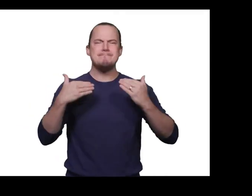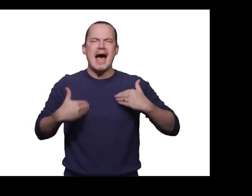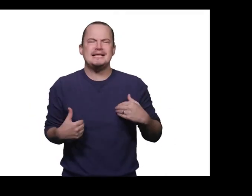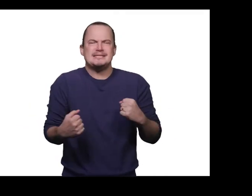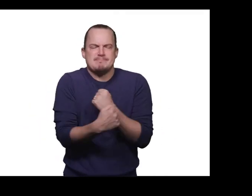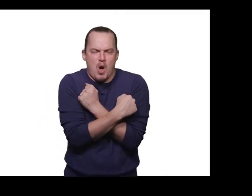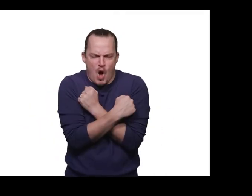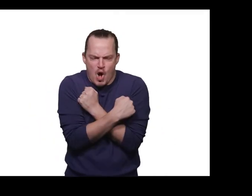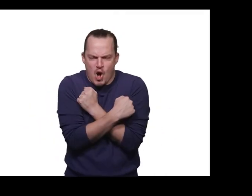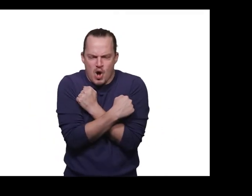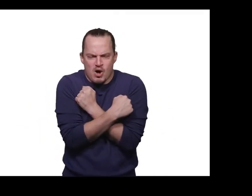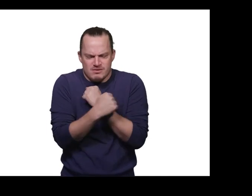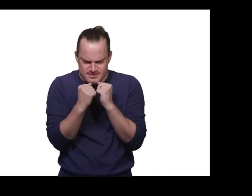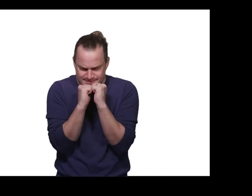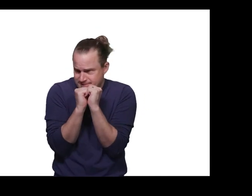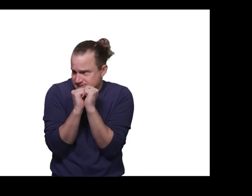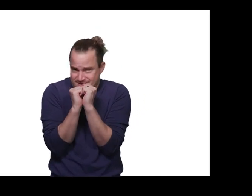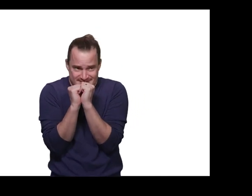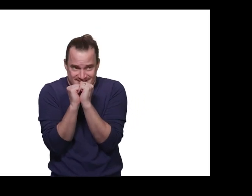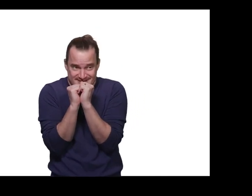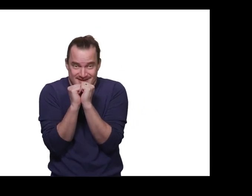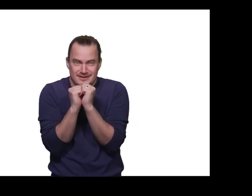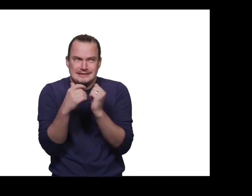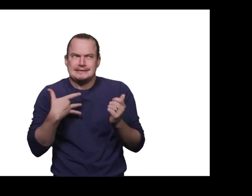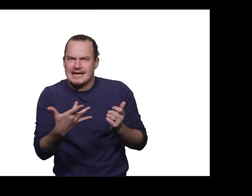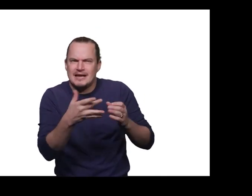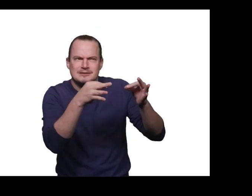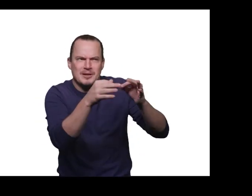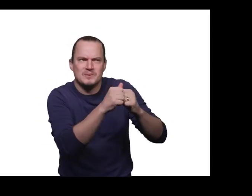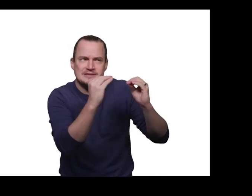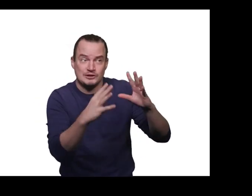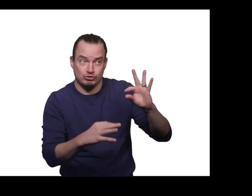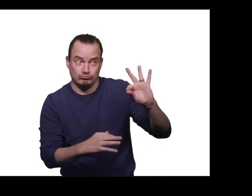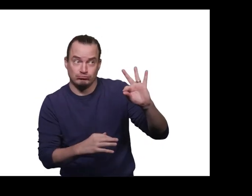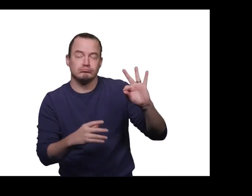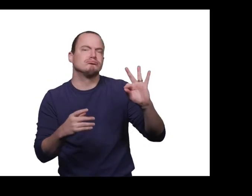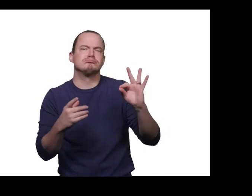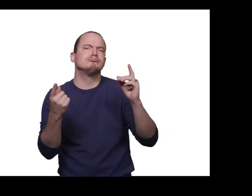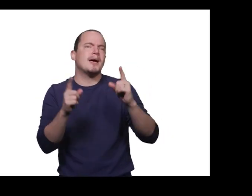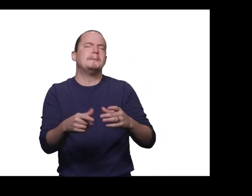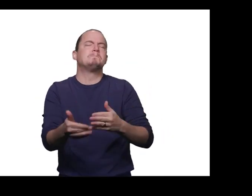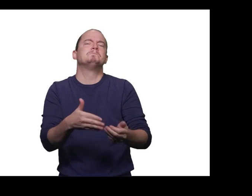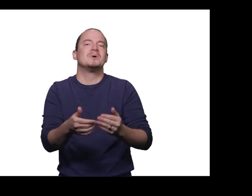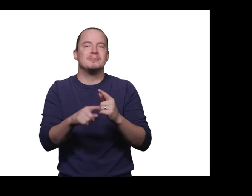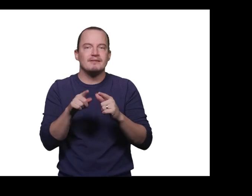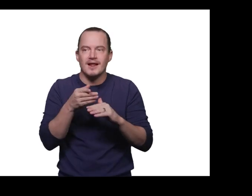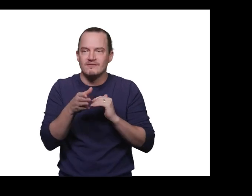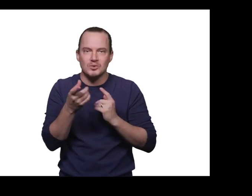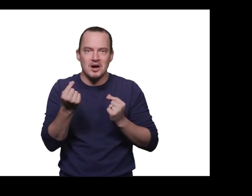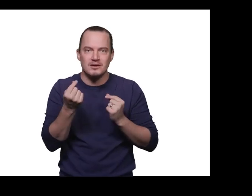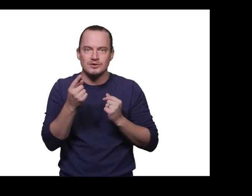our body as small as we can. This is something we work out with the teacher. And then it's